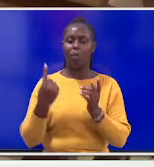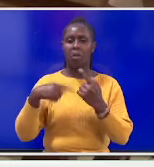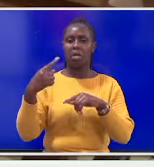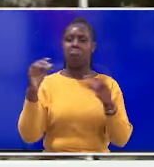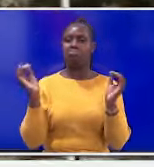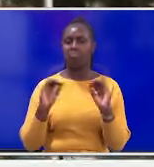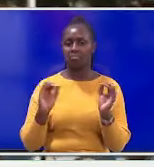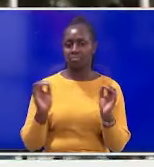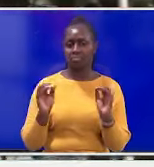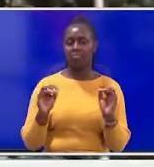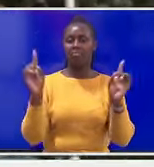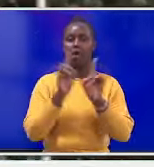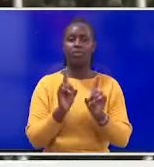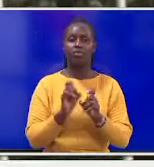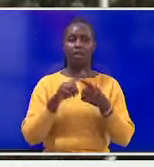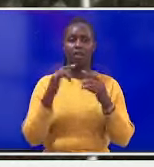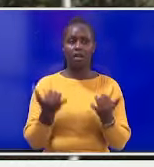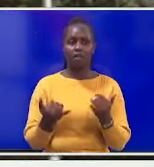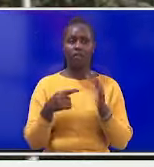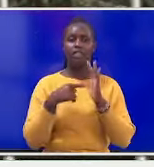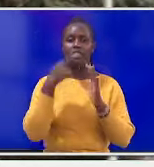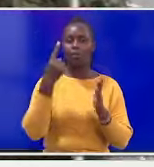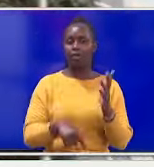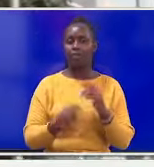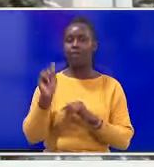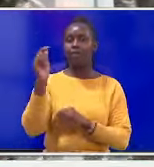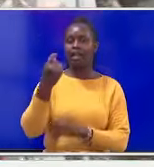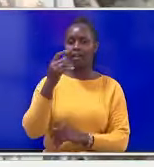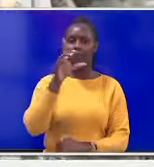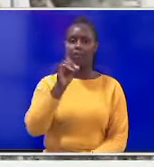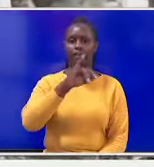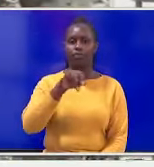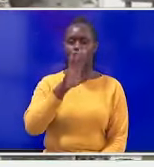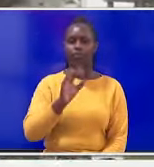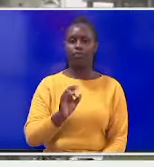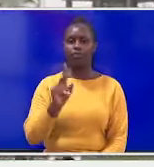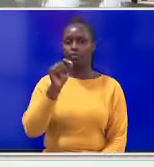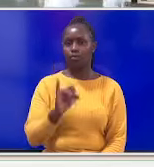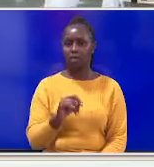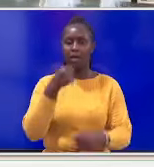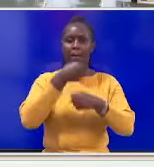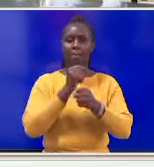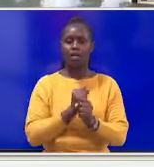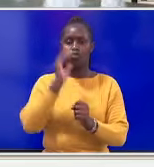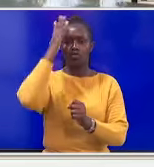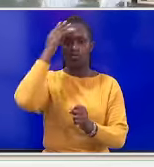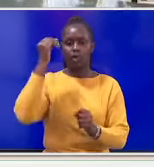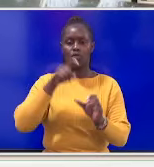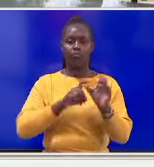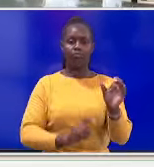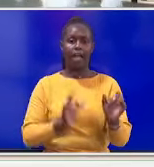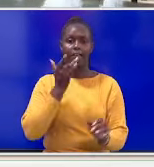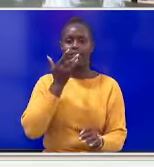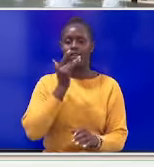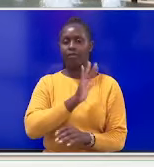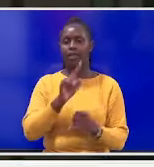Chad. Insiders in diplomatic circles say Kenya and Djibouti pressured Somalia to drop her candidacy in favor of their